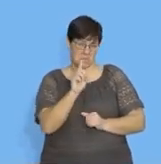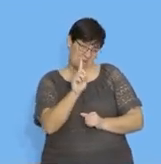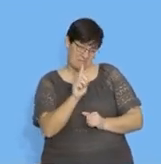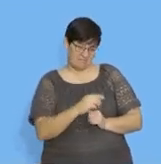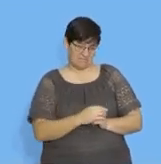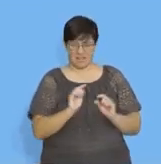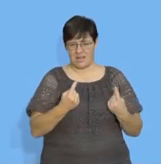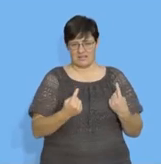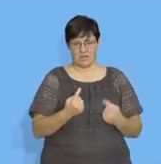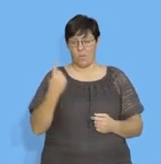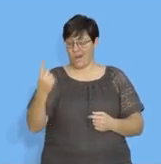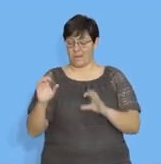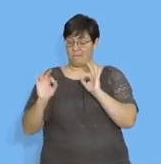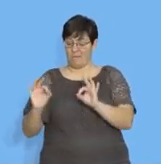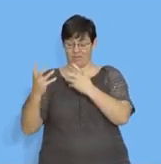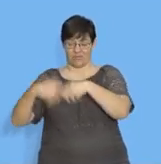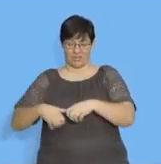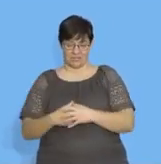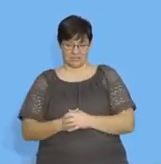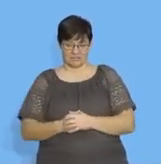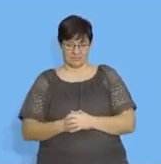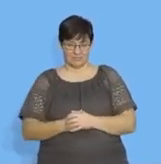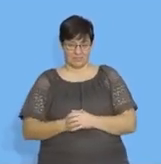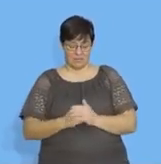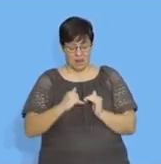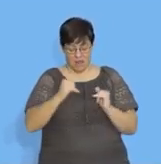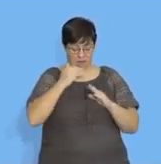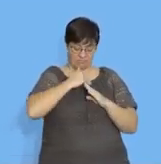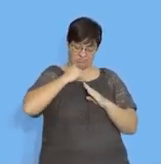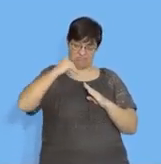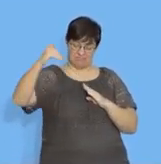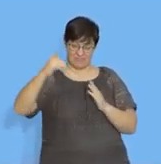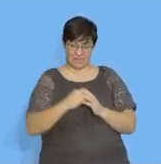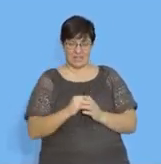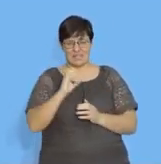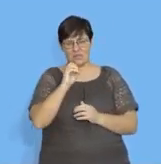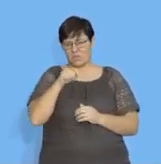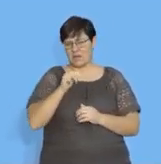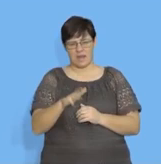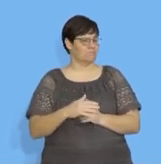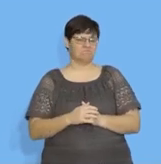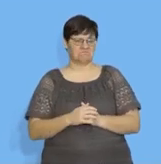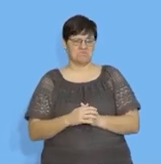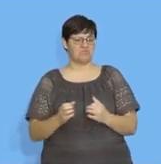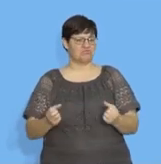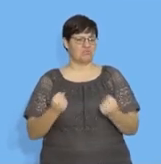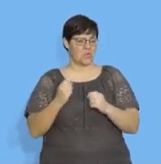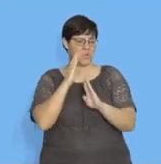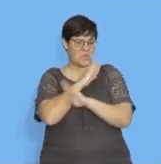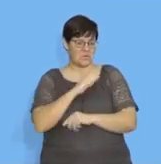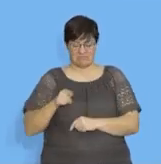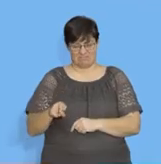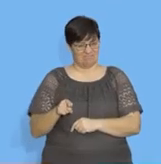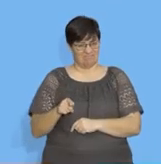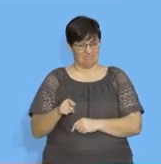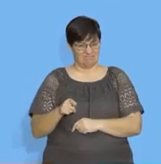1 can't be 1 because 1 is perfect correlation. All the points must be on a line. 0.9? No, because